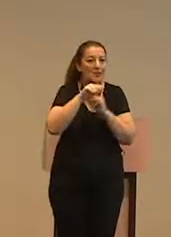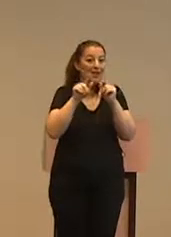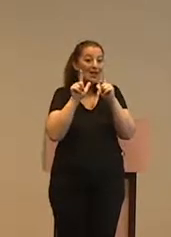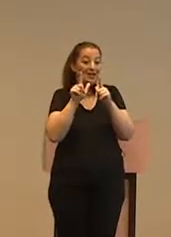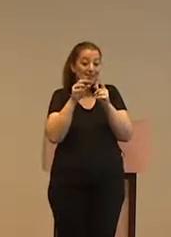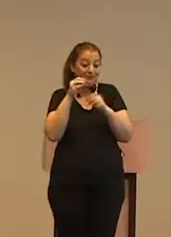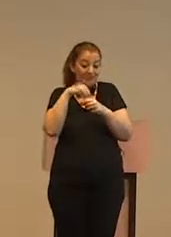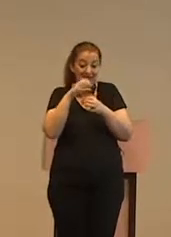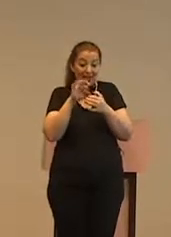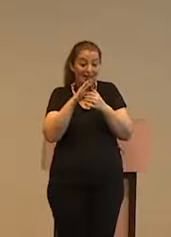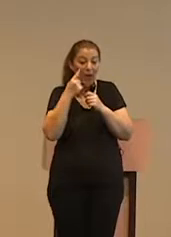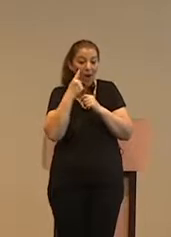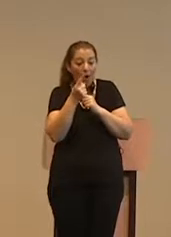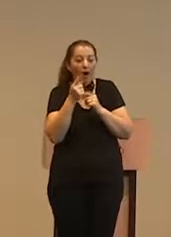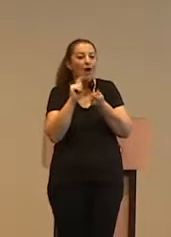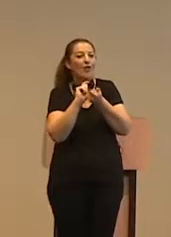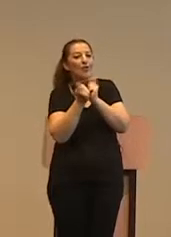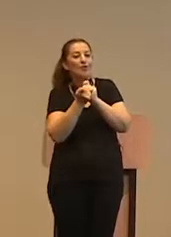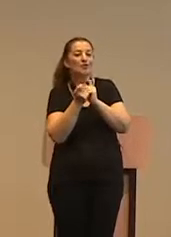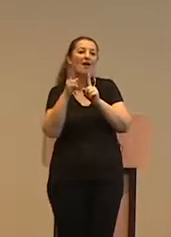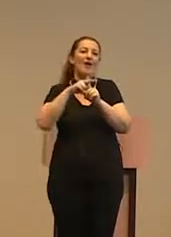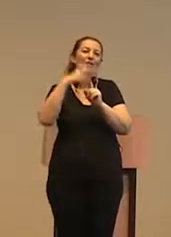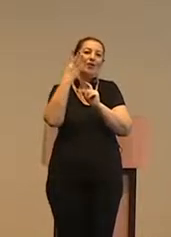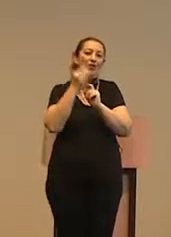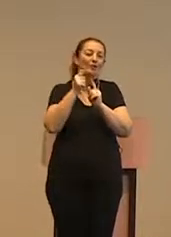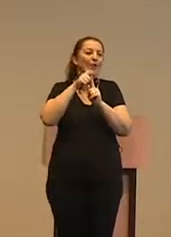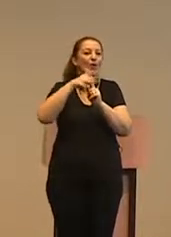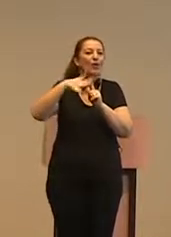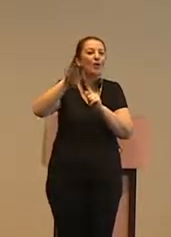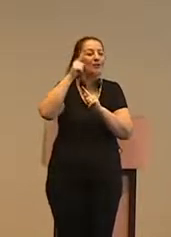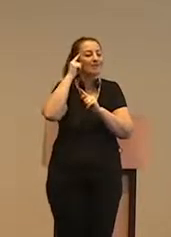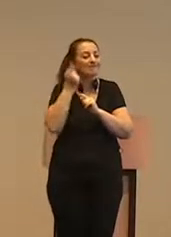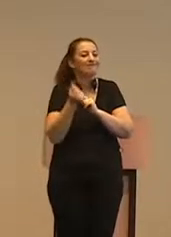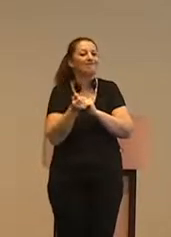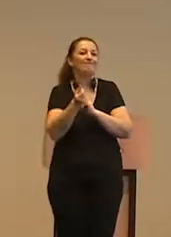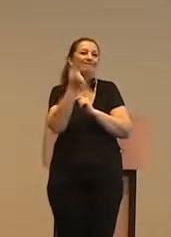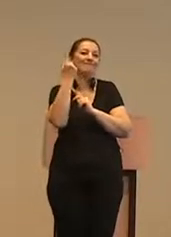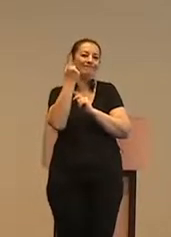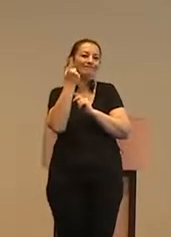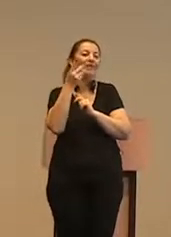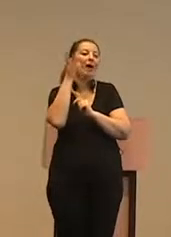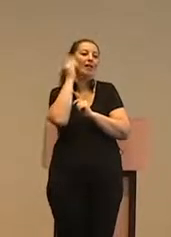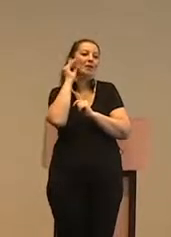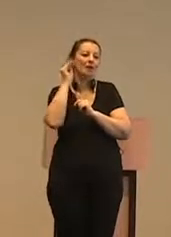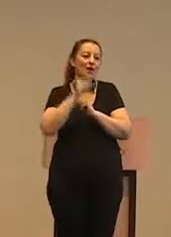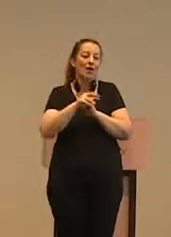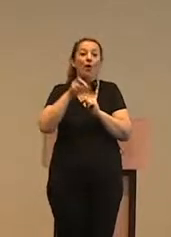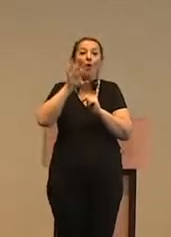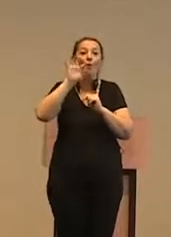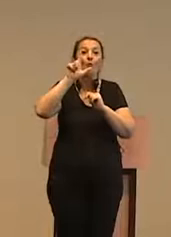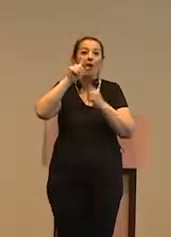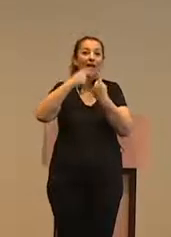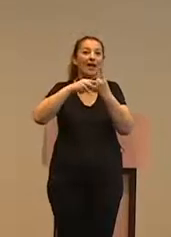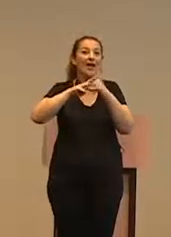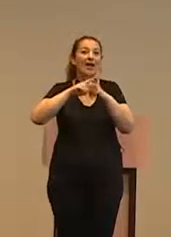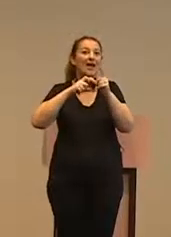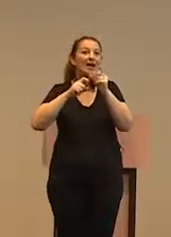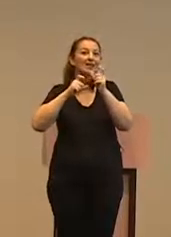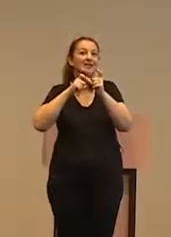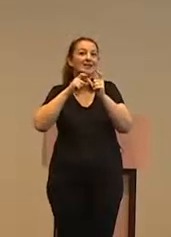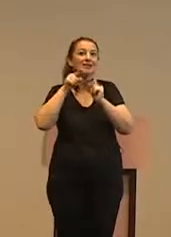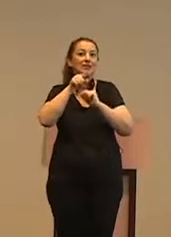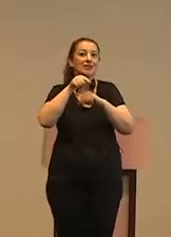contribution to the transformation of the society based on the needs of that society so it's about creating